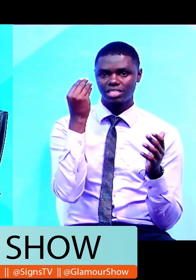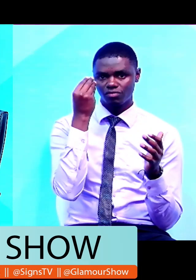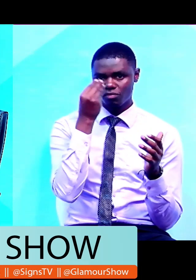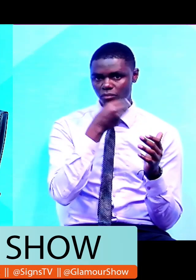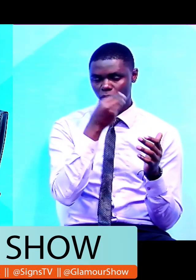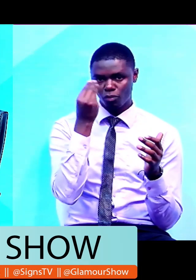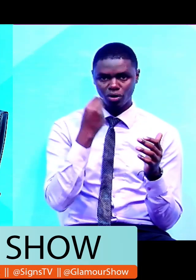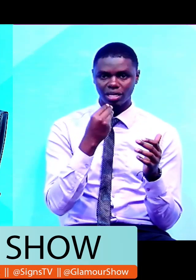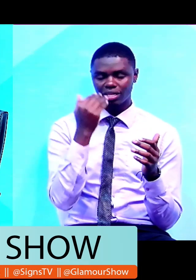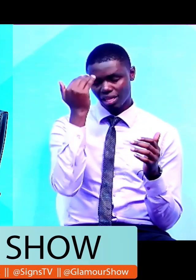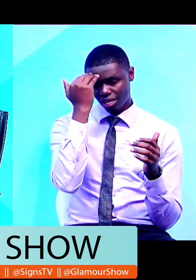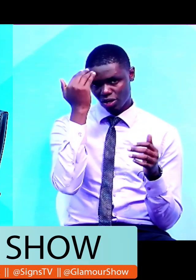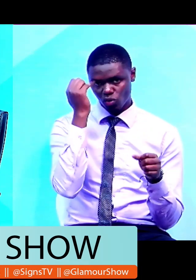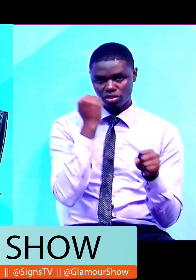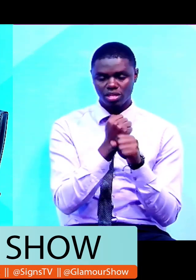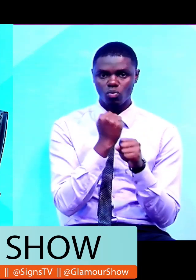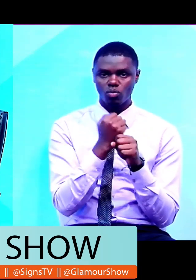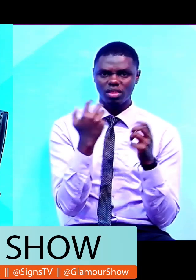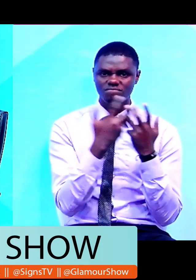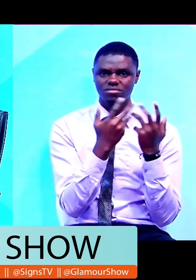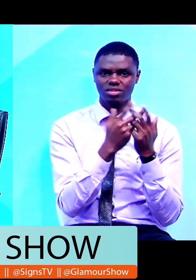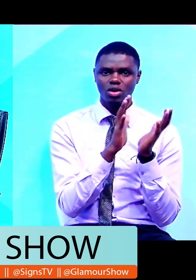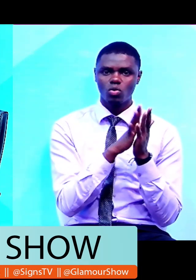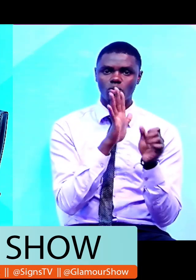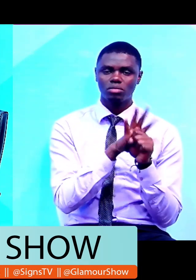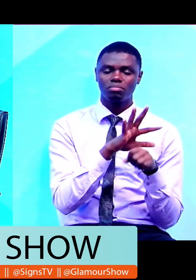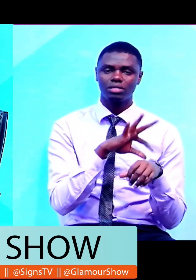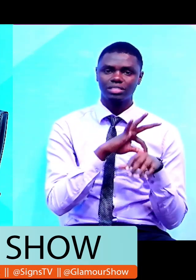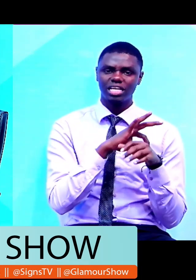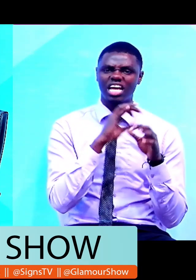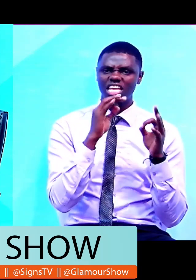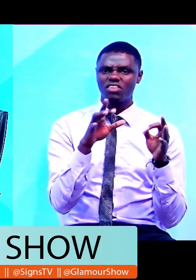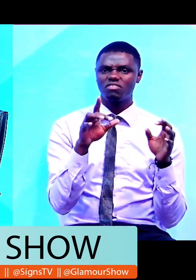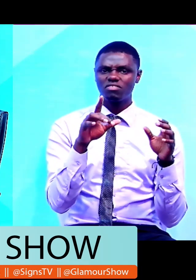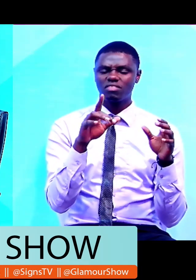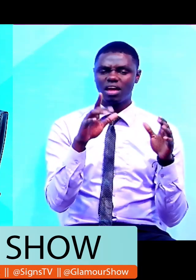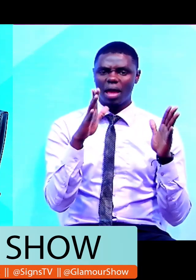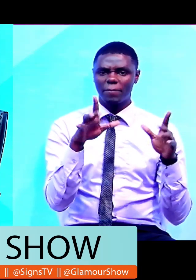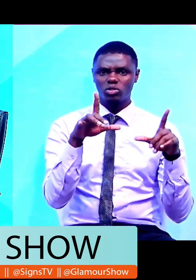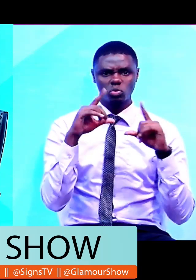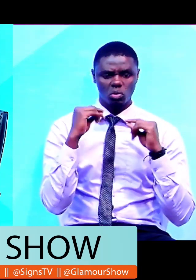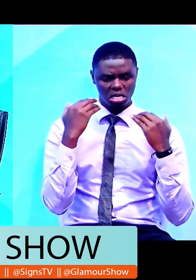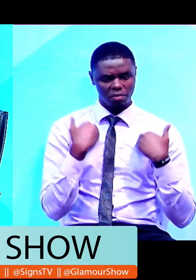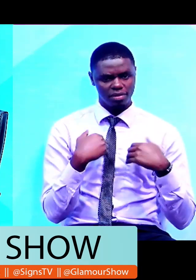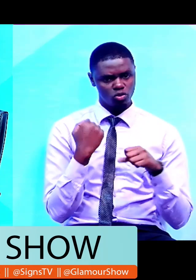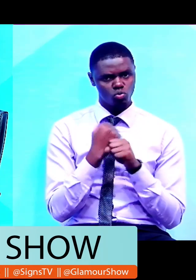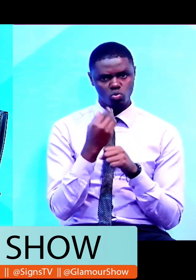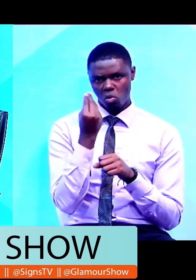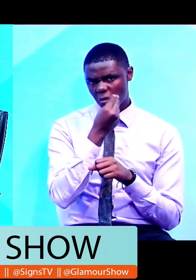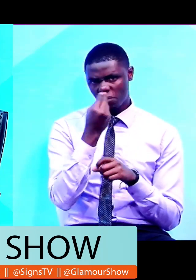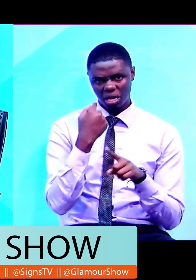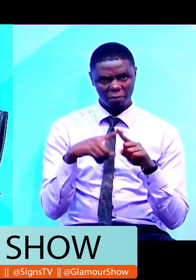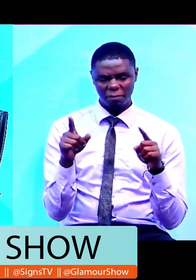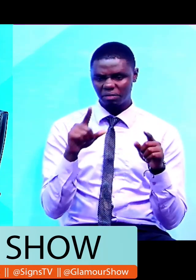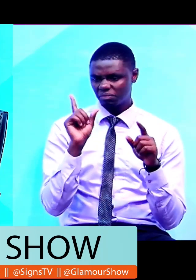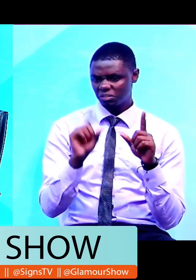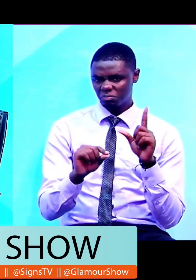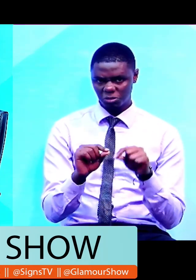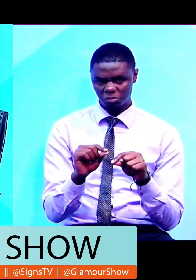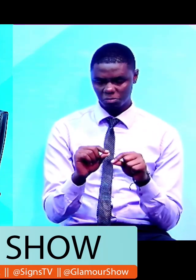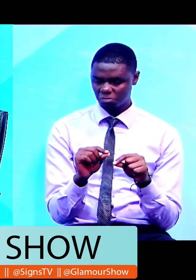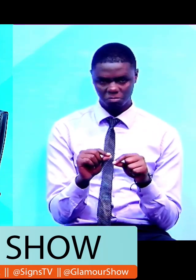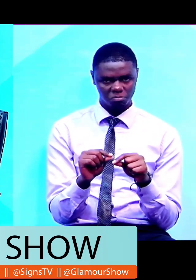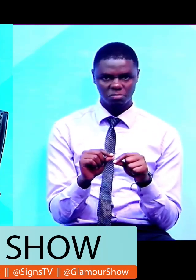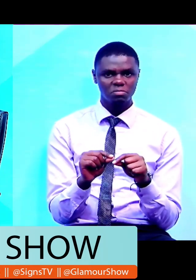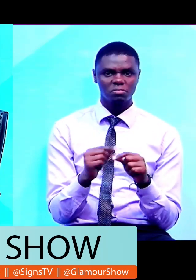on most skin types. So when I find someone who's telling me to do their makeup at a very low price,